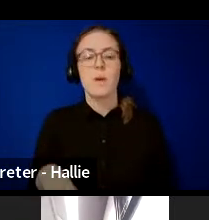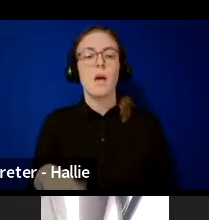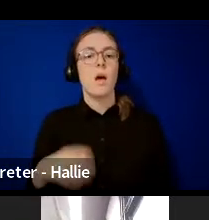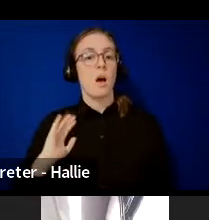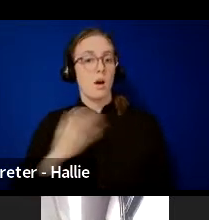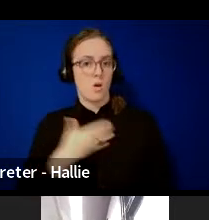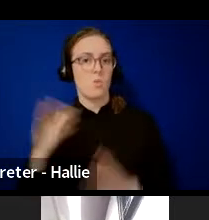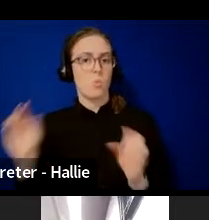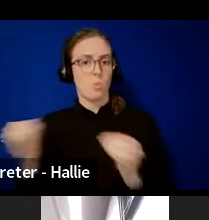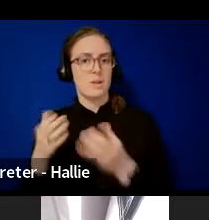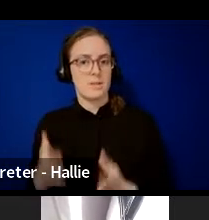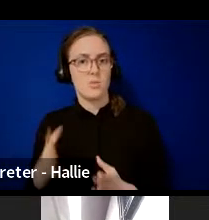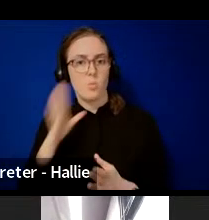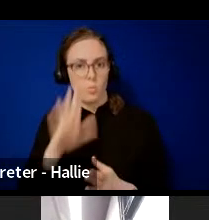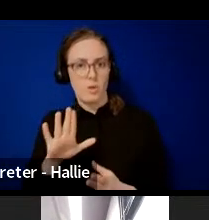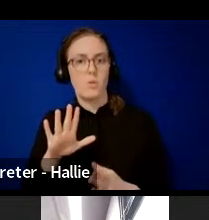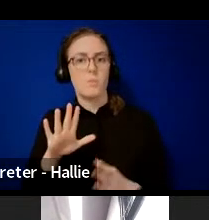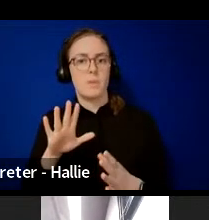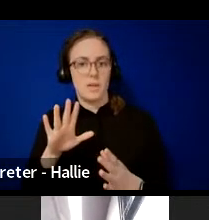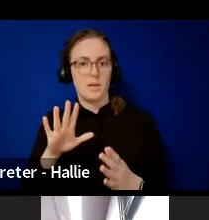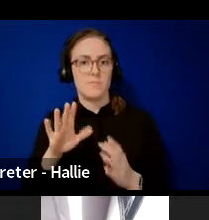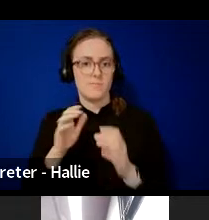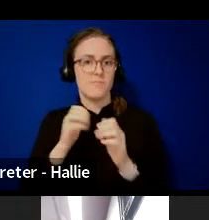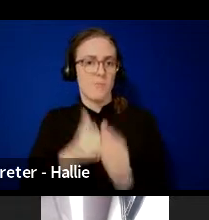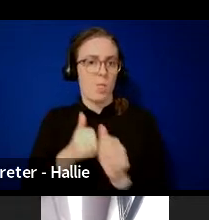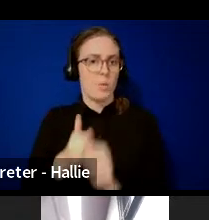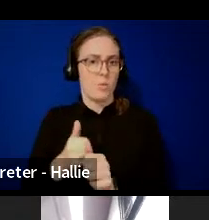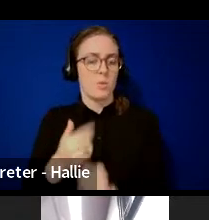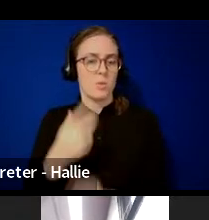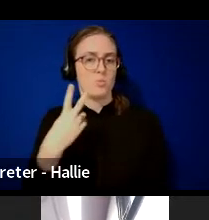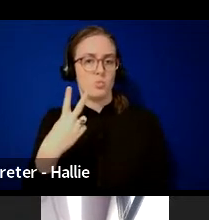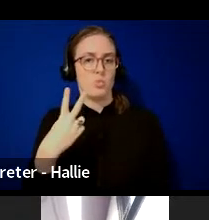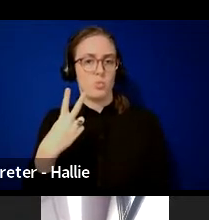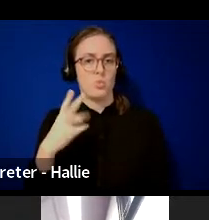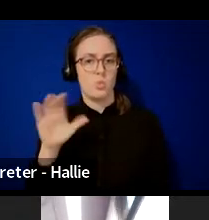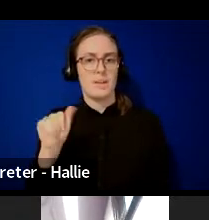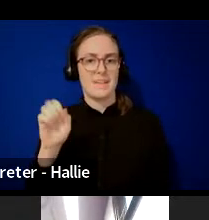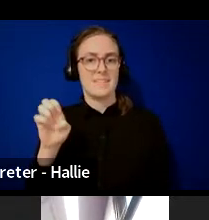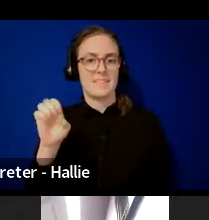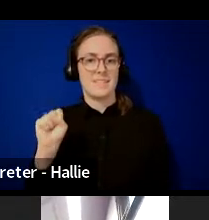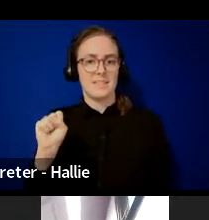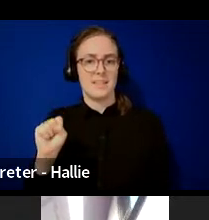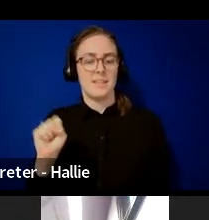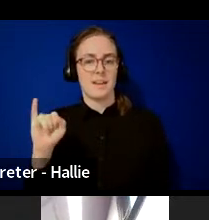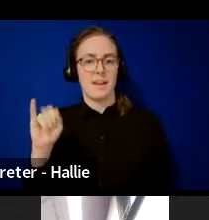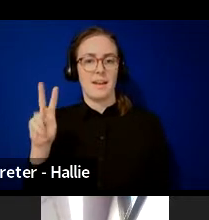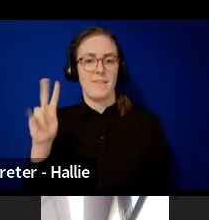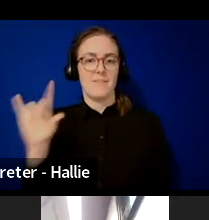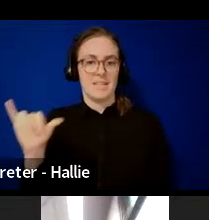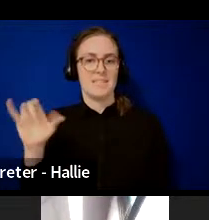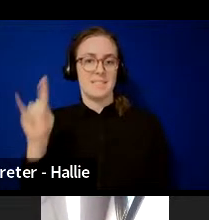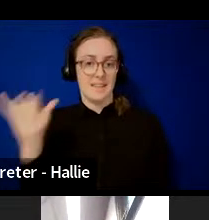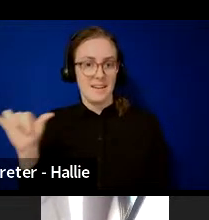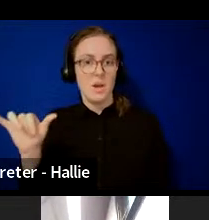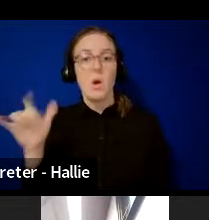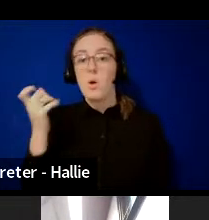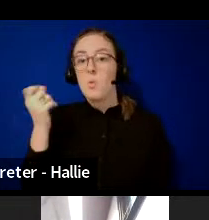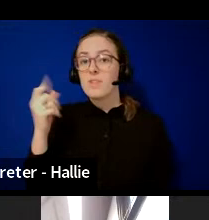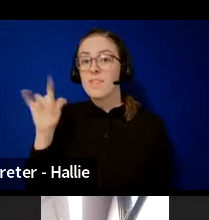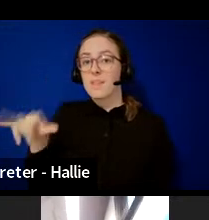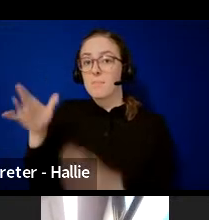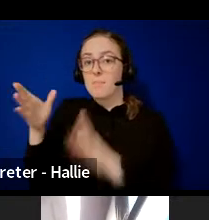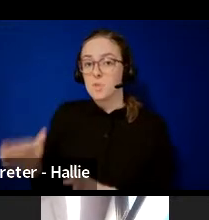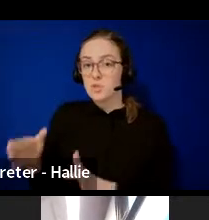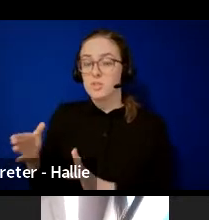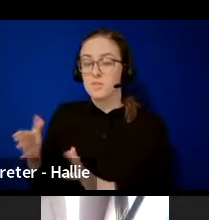following those two cases, the one in Ivy City, as we understand the offender in that matter is a repeat offender.